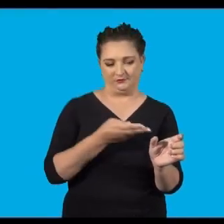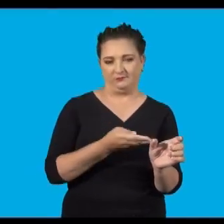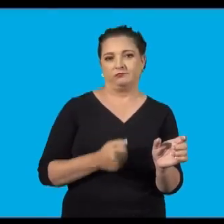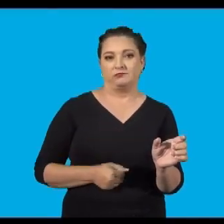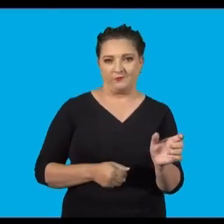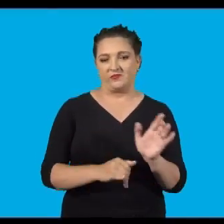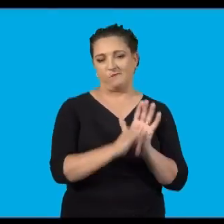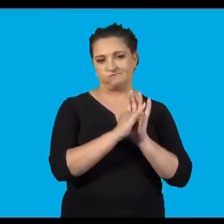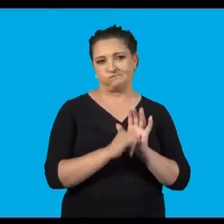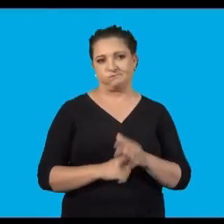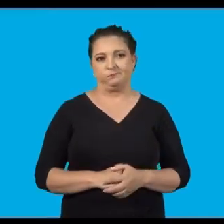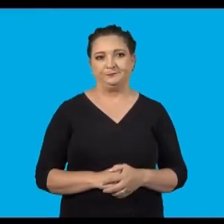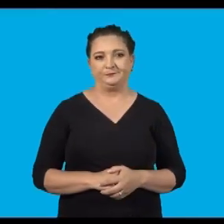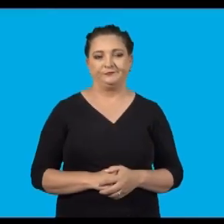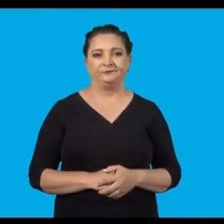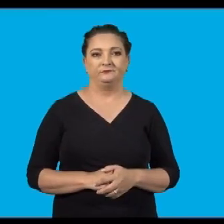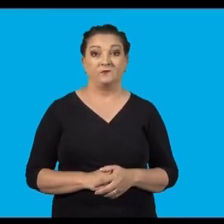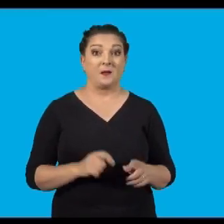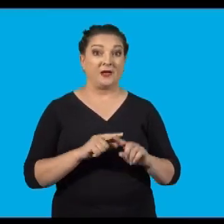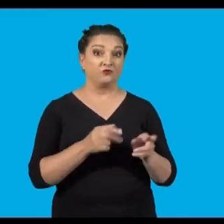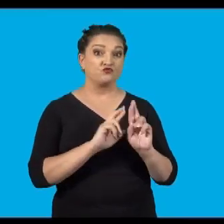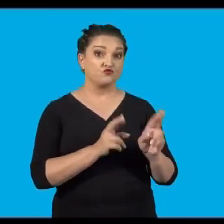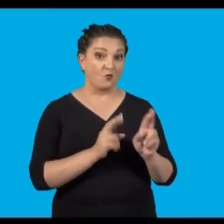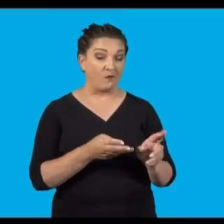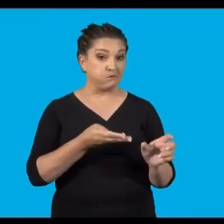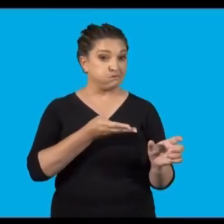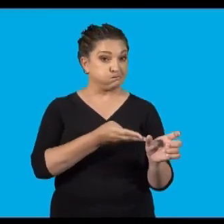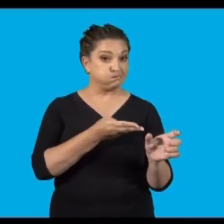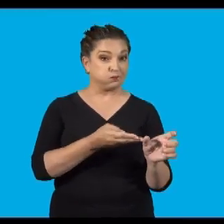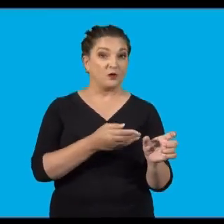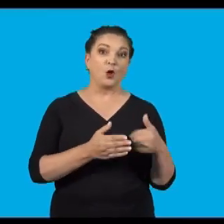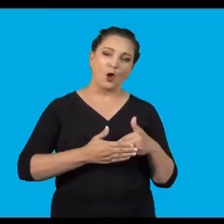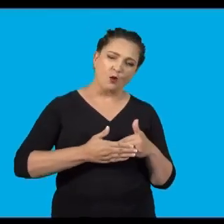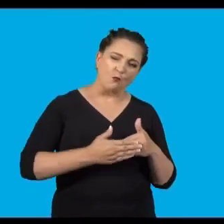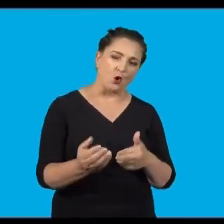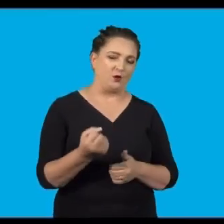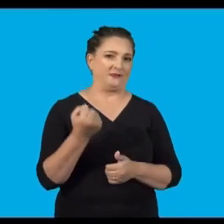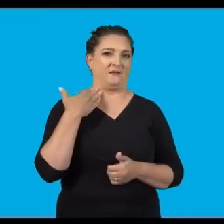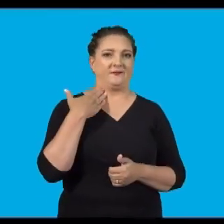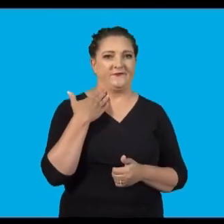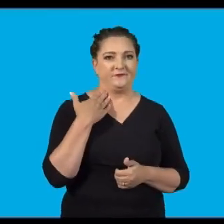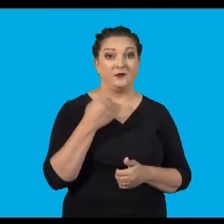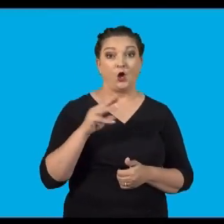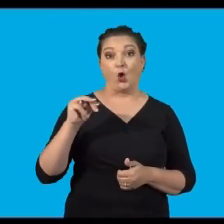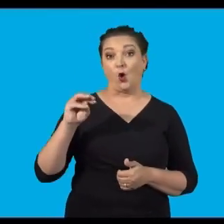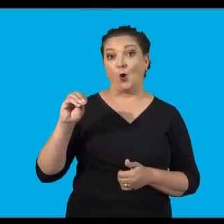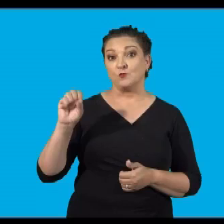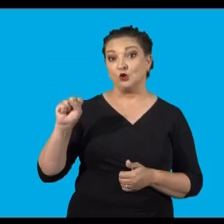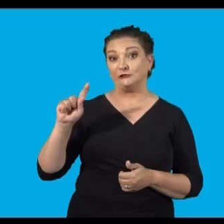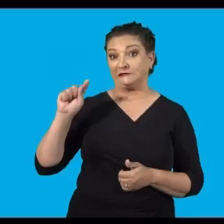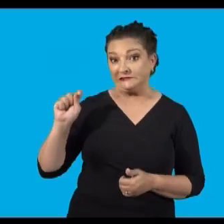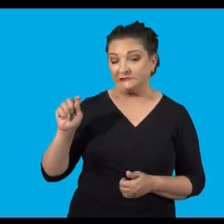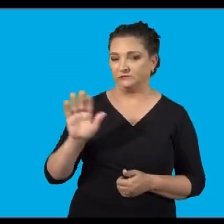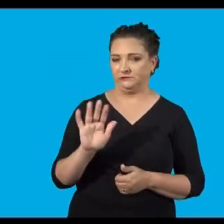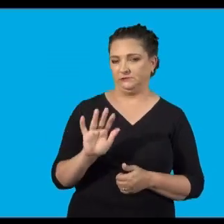right, that we had to identify. Okay, so in your response, you're going to have to use more expensive and not